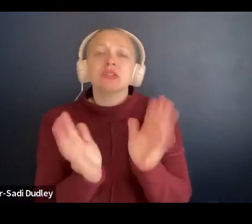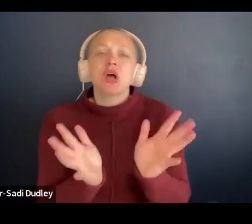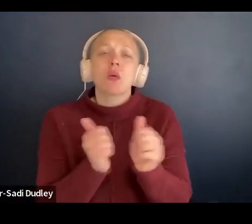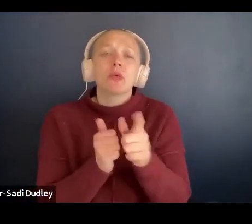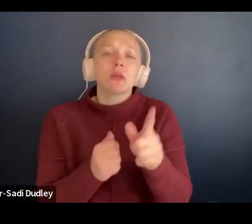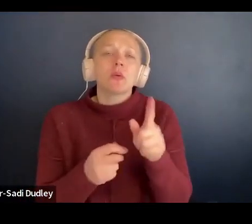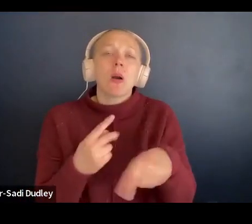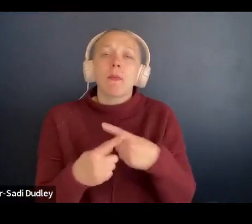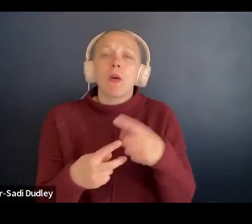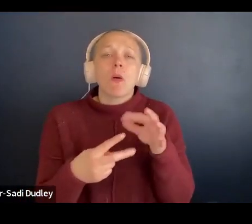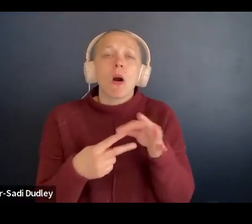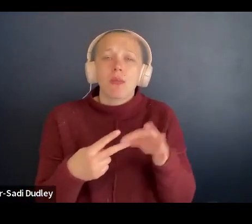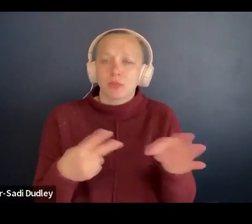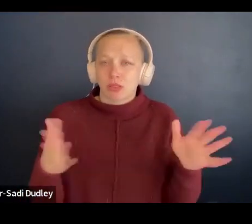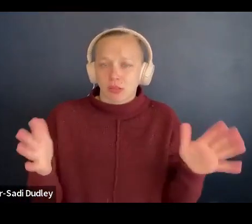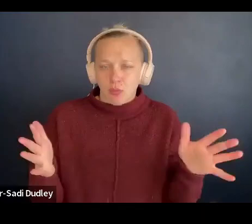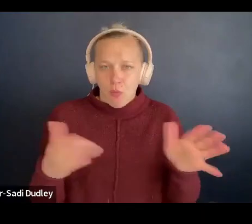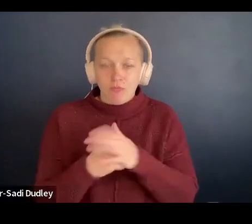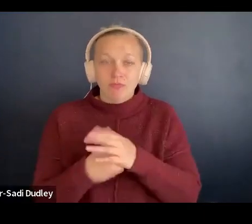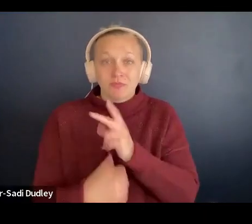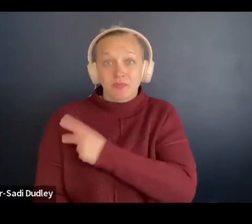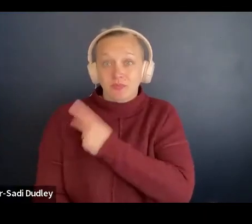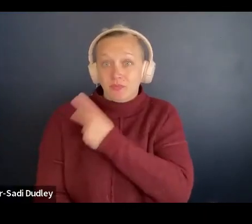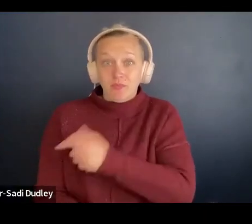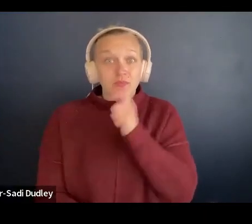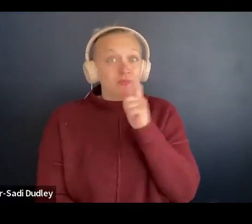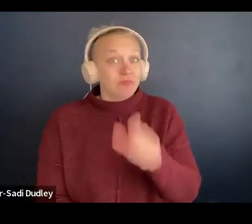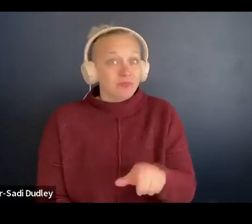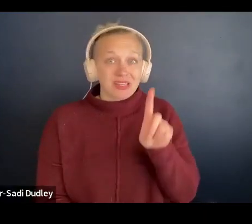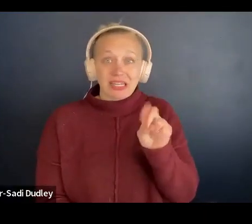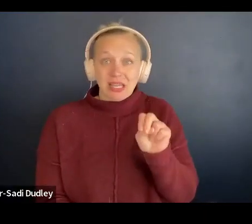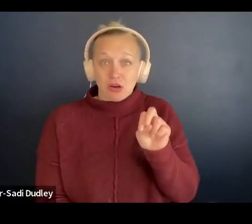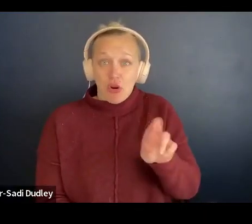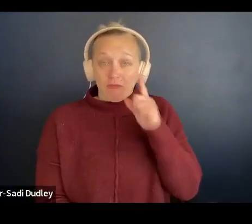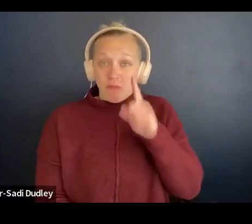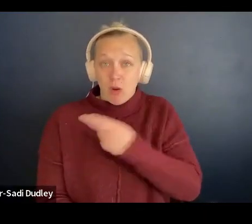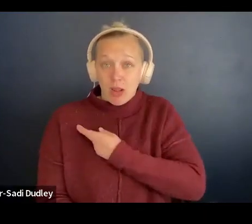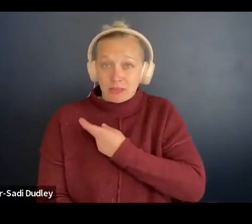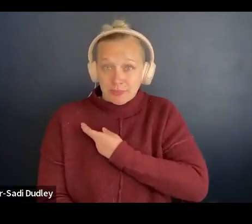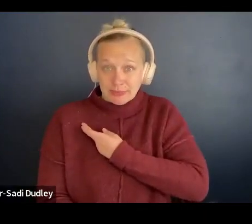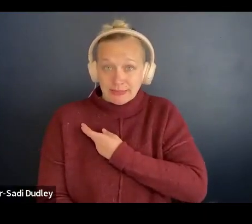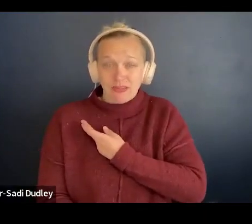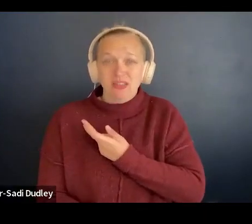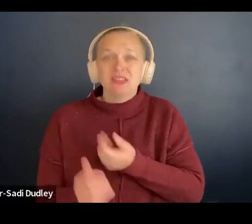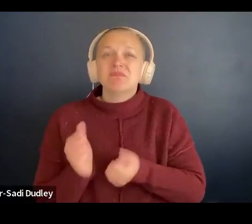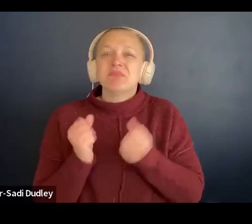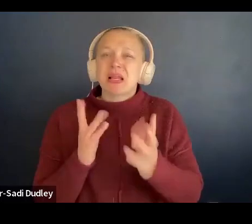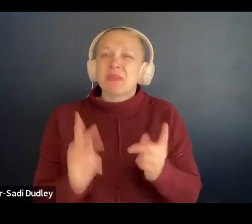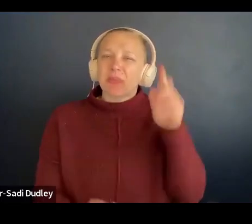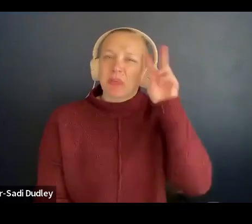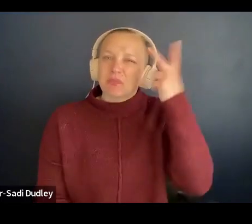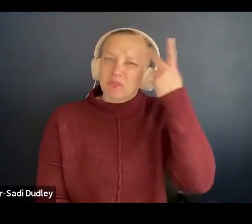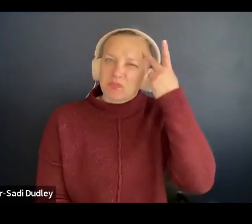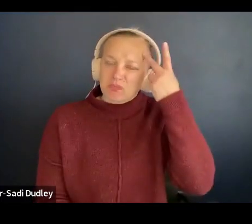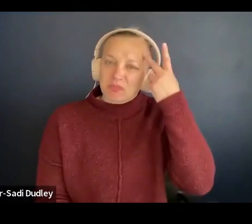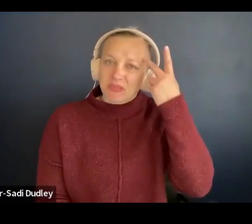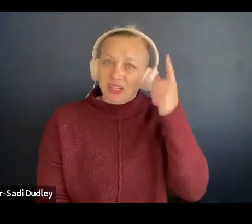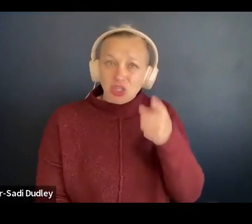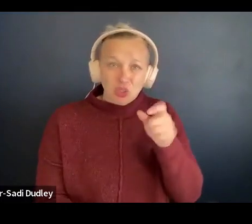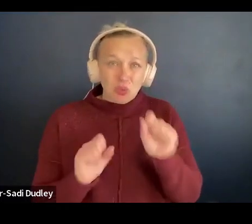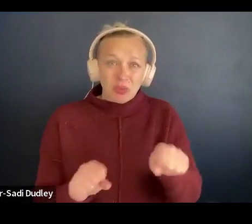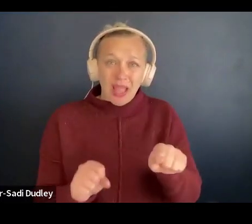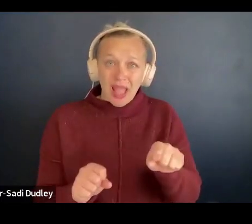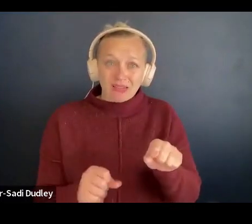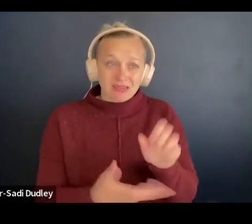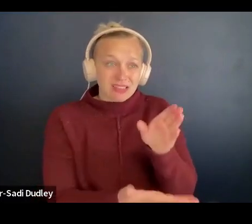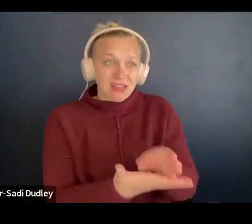So the patient does not have to be a DNR to be on hospice. I think that's a big misconception. You can revoke services at